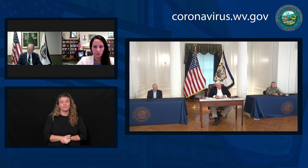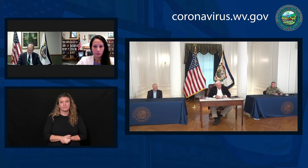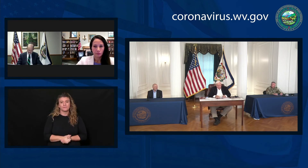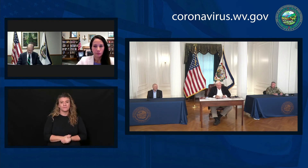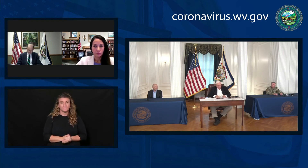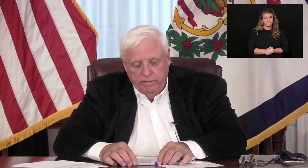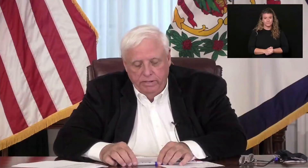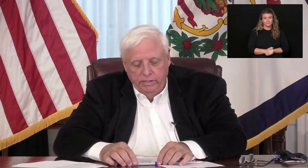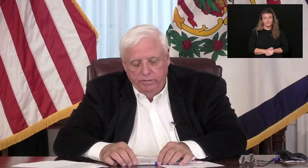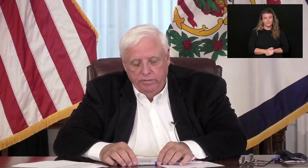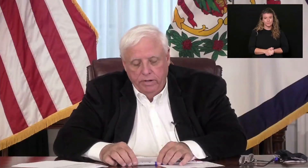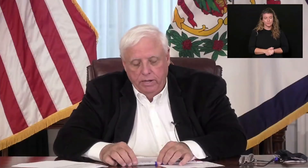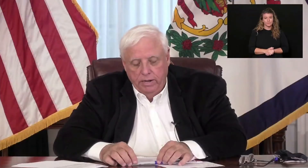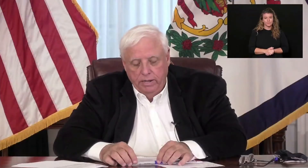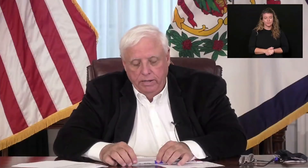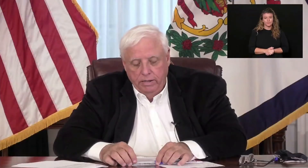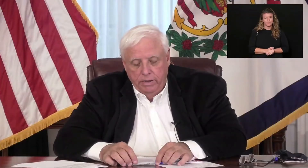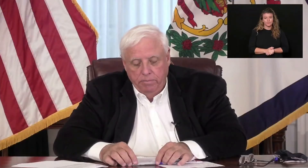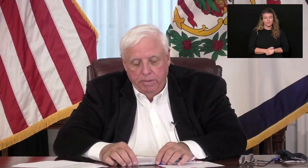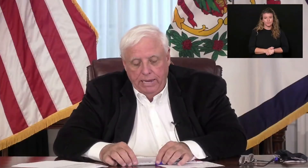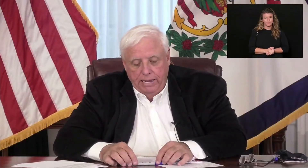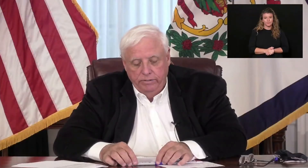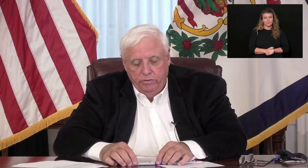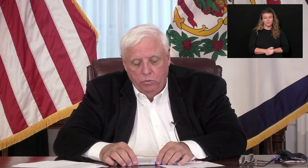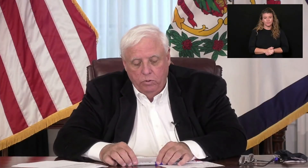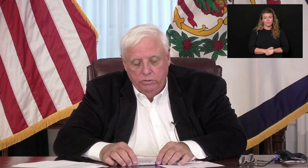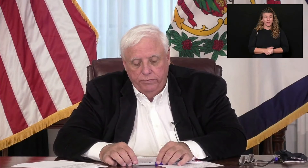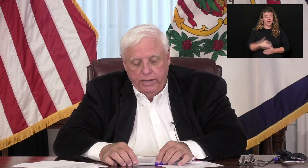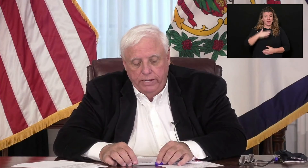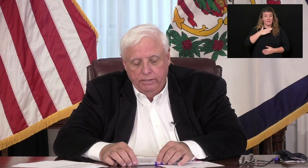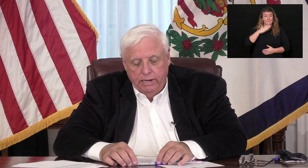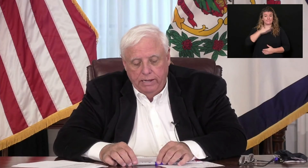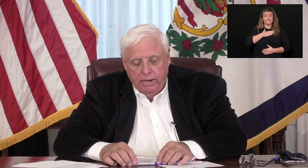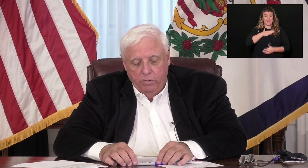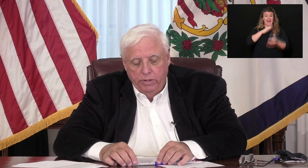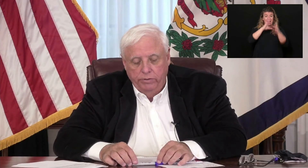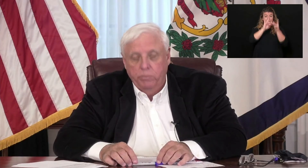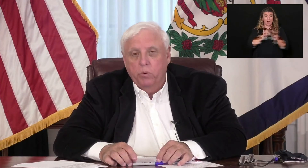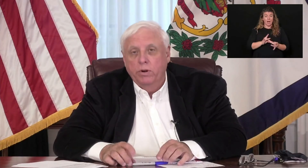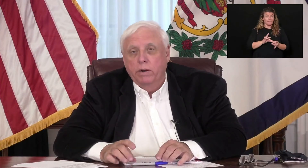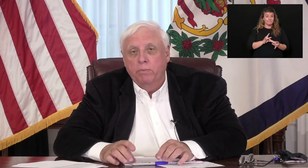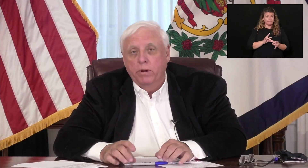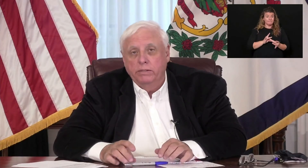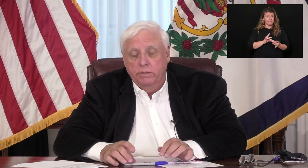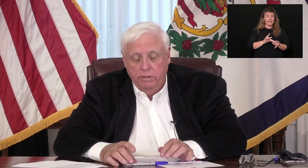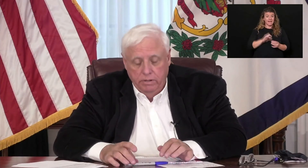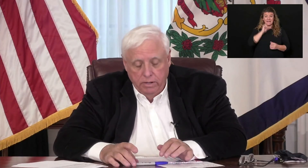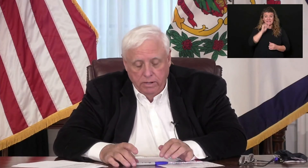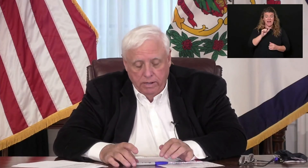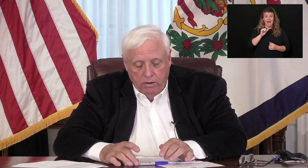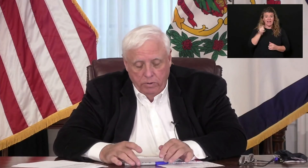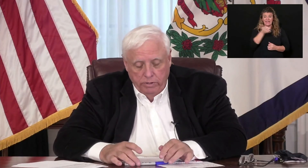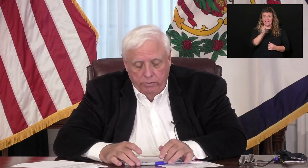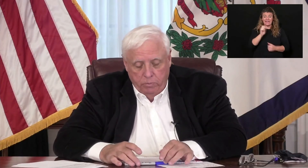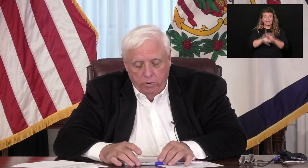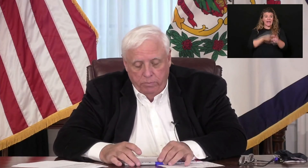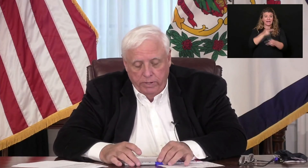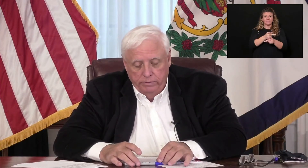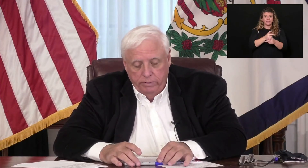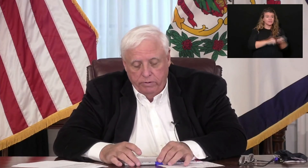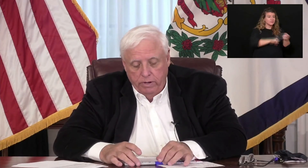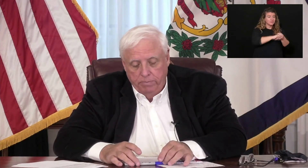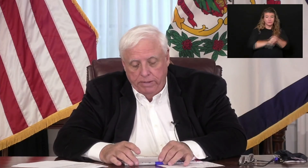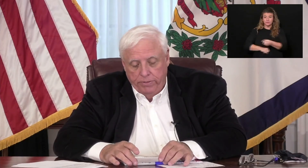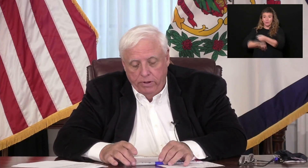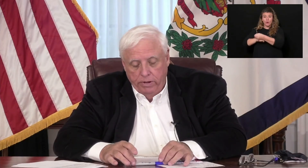me just say this, and this is not a bias towards the fact that I really supported our president. I really supported